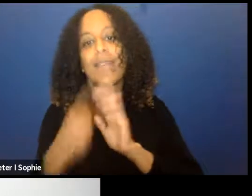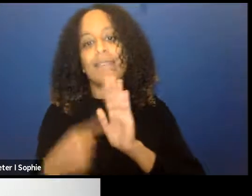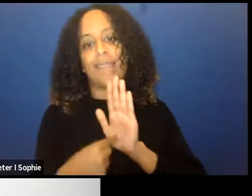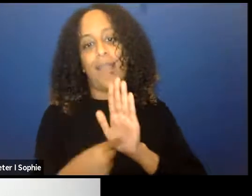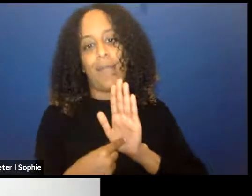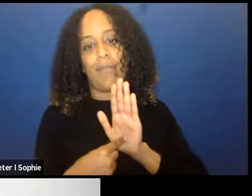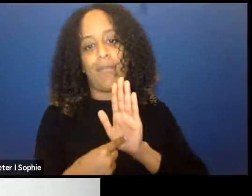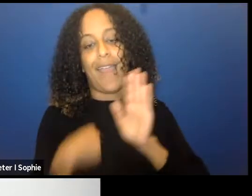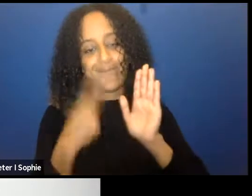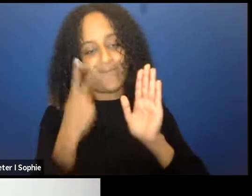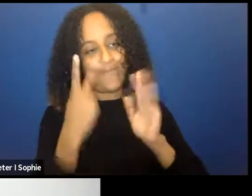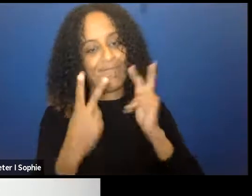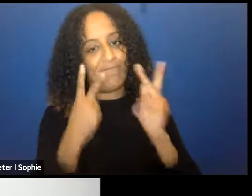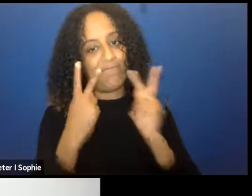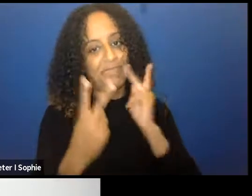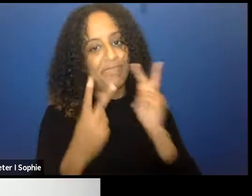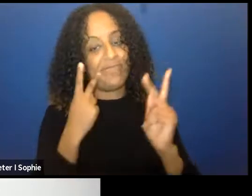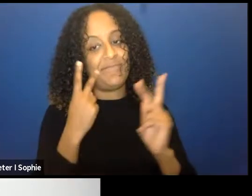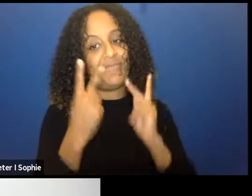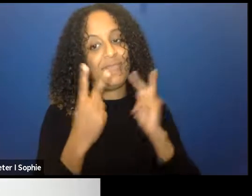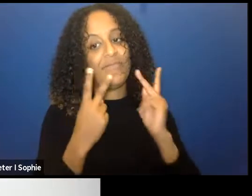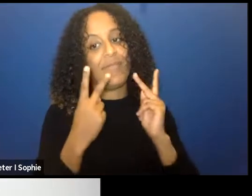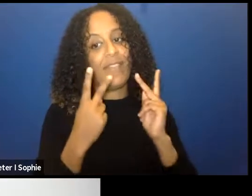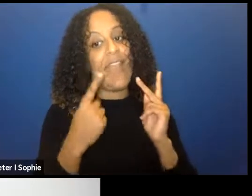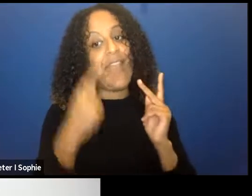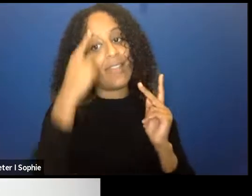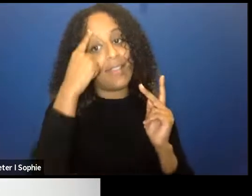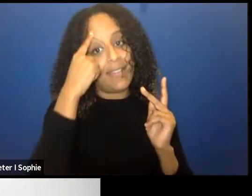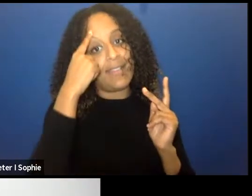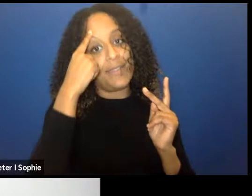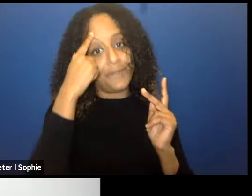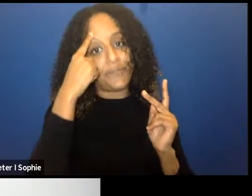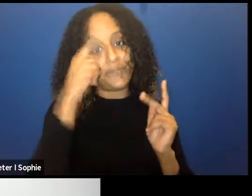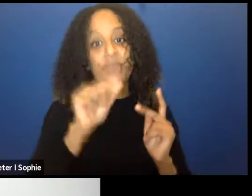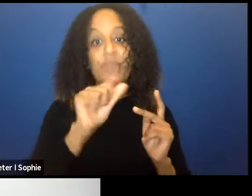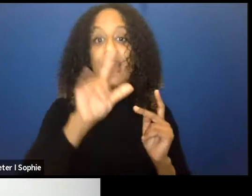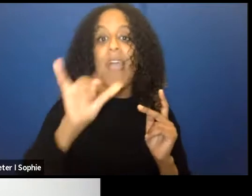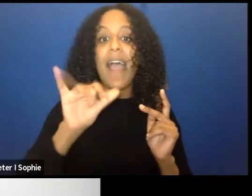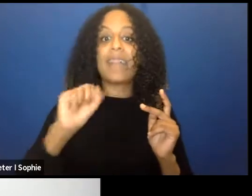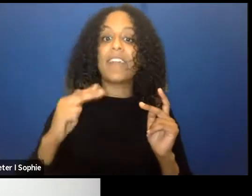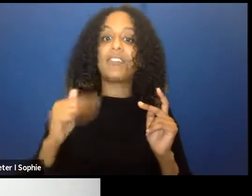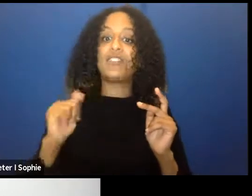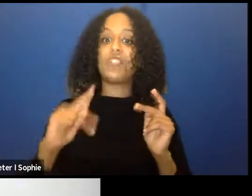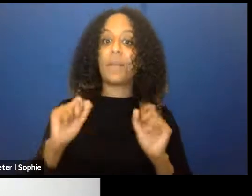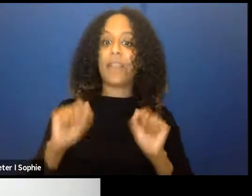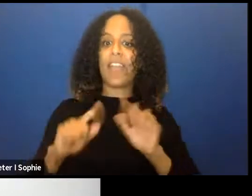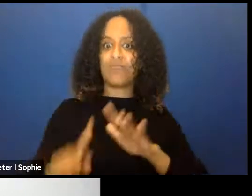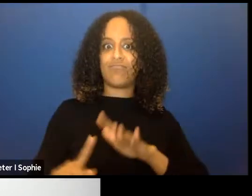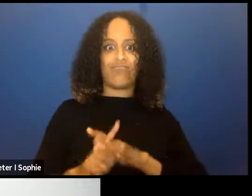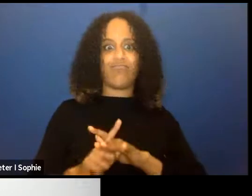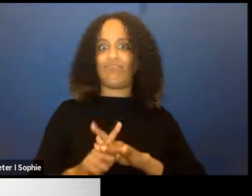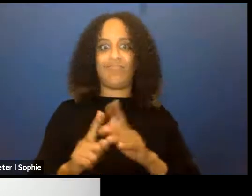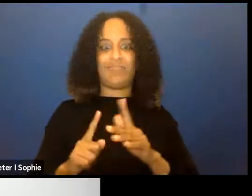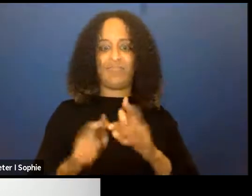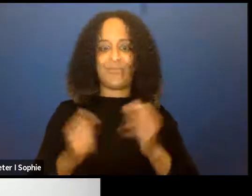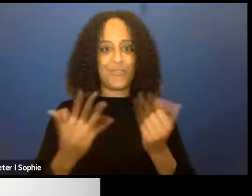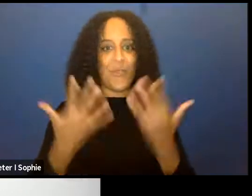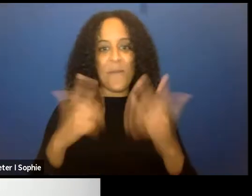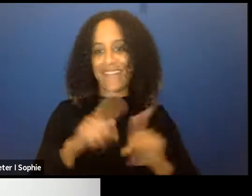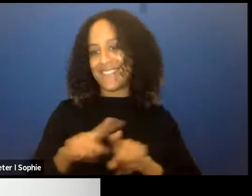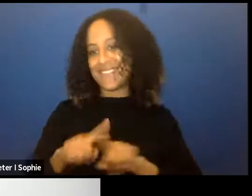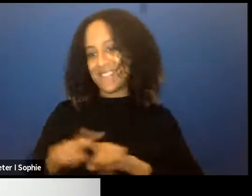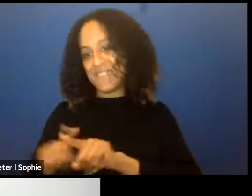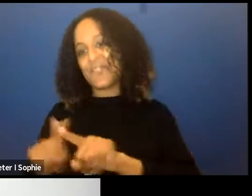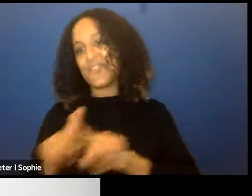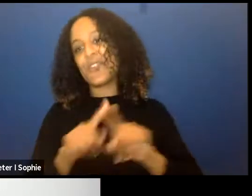that I've seen. And, you know, I think allyship can show up in so many different